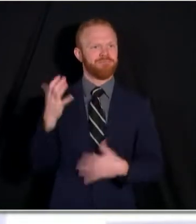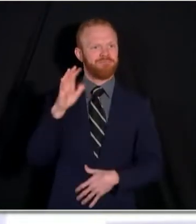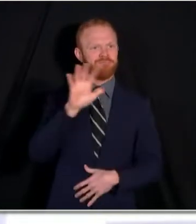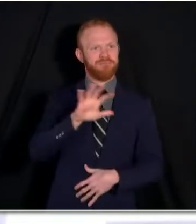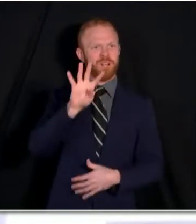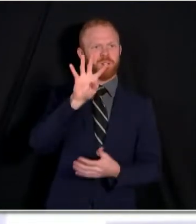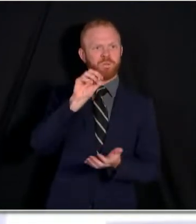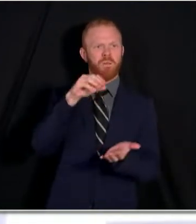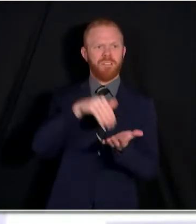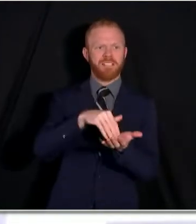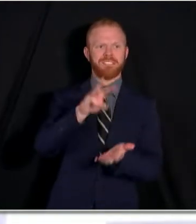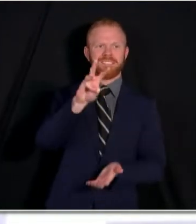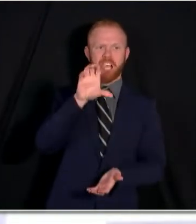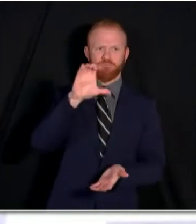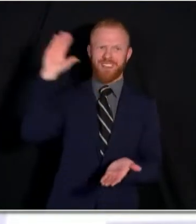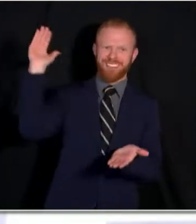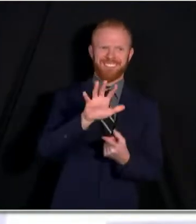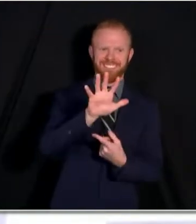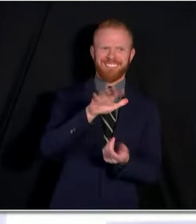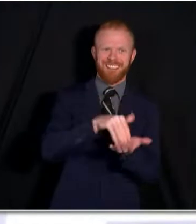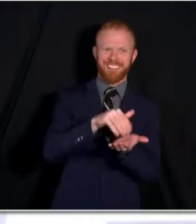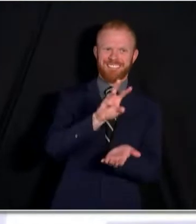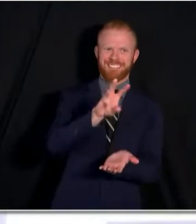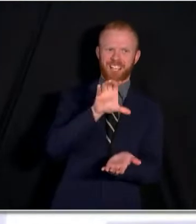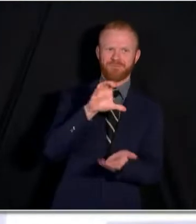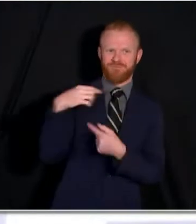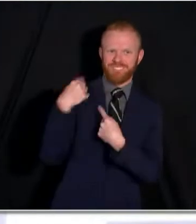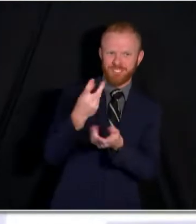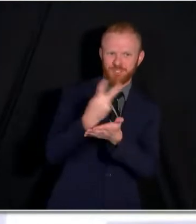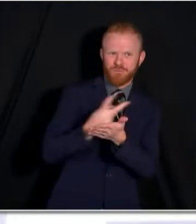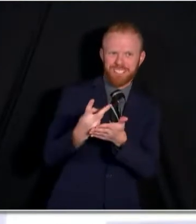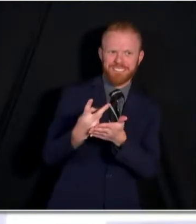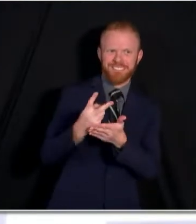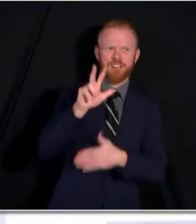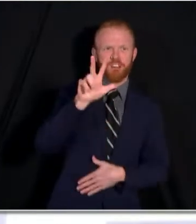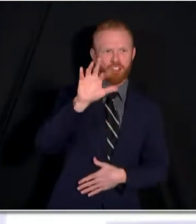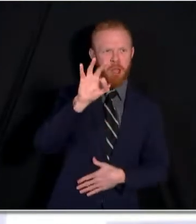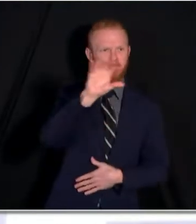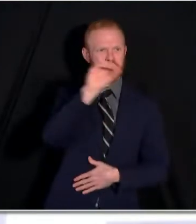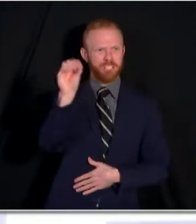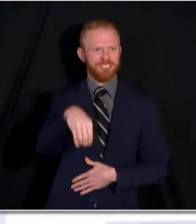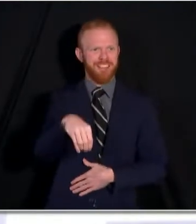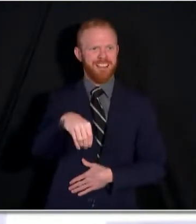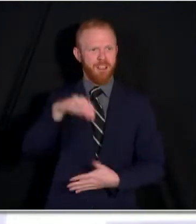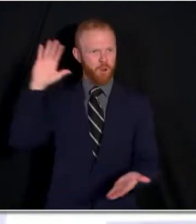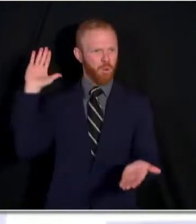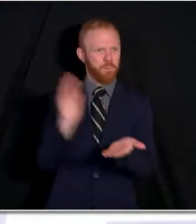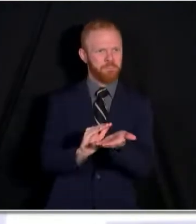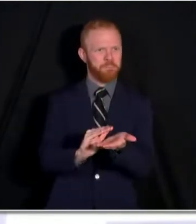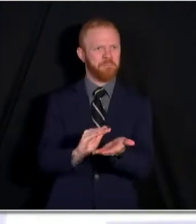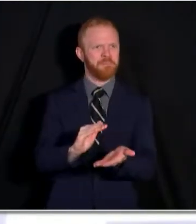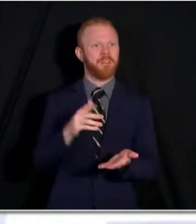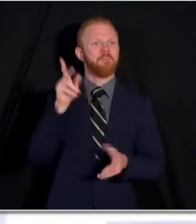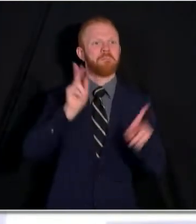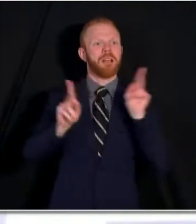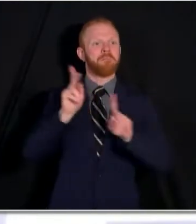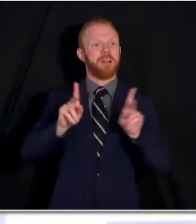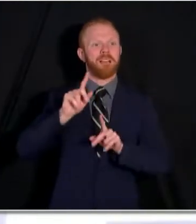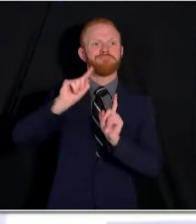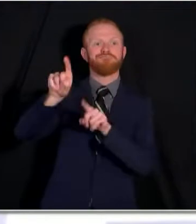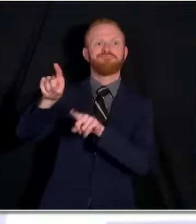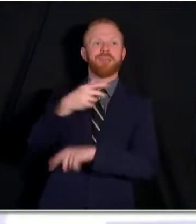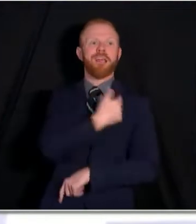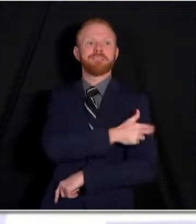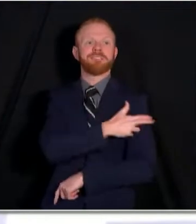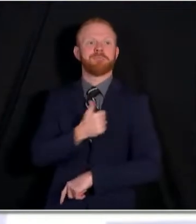40,600 down to 5,006. 2 weeks, 39% reduction in the number of people hospitalized, 32% reduction in the number